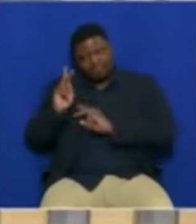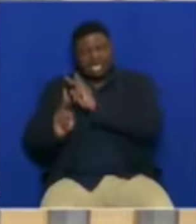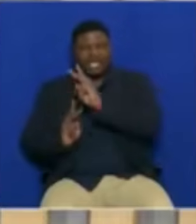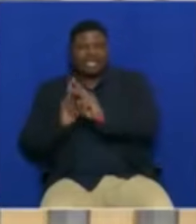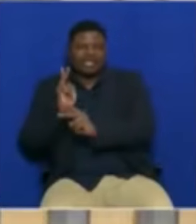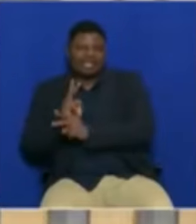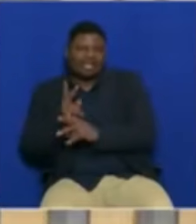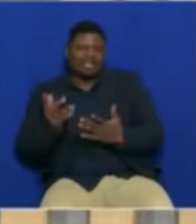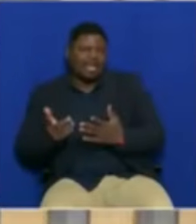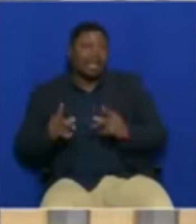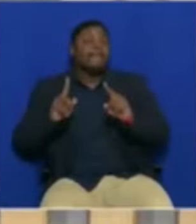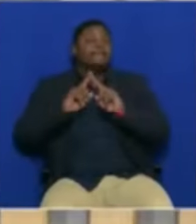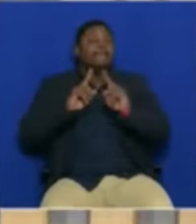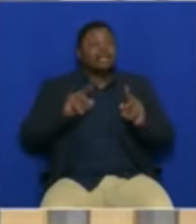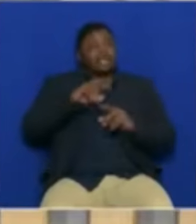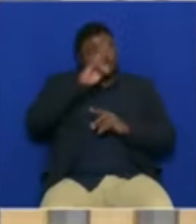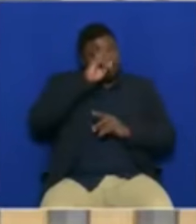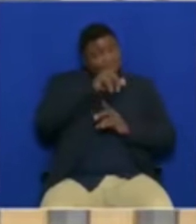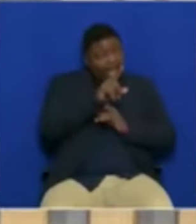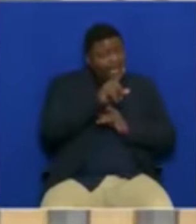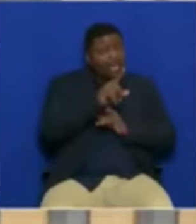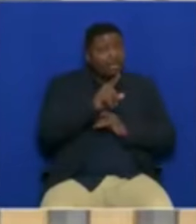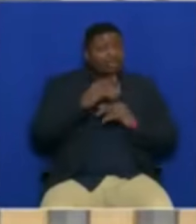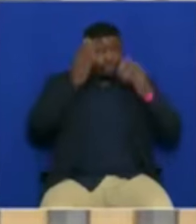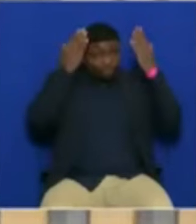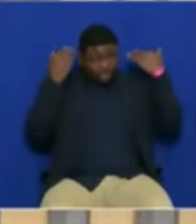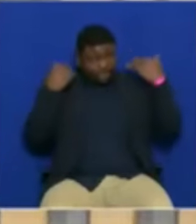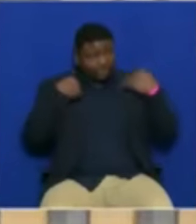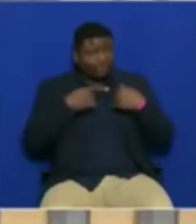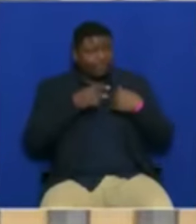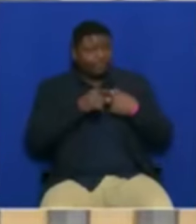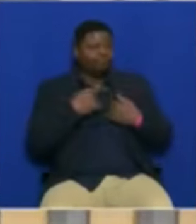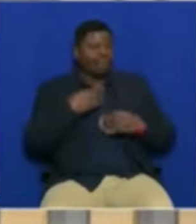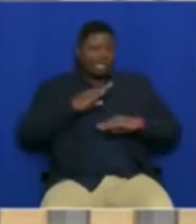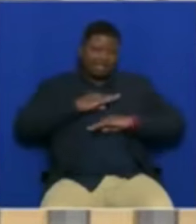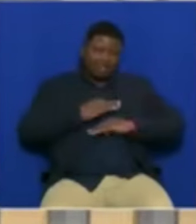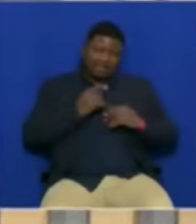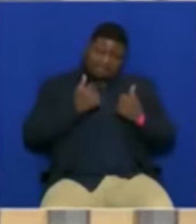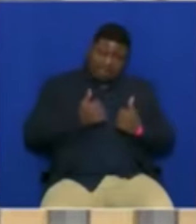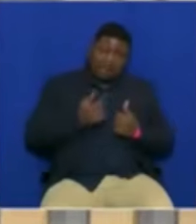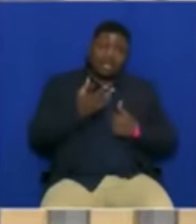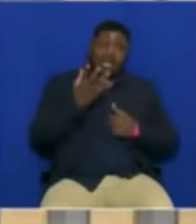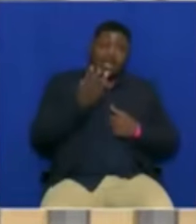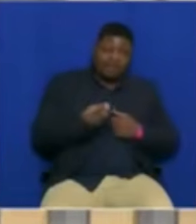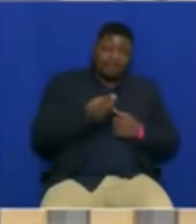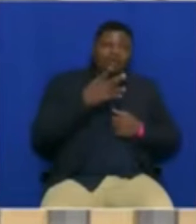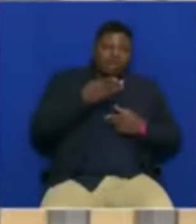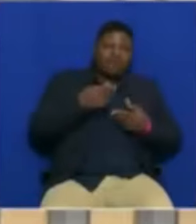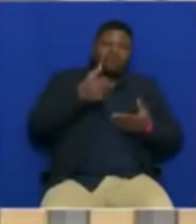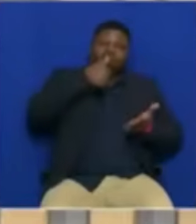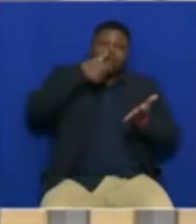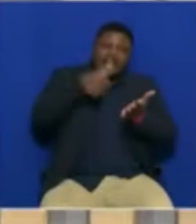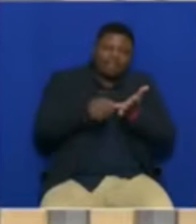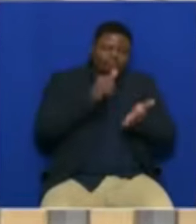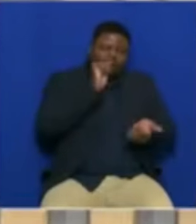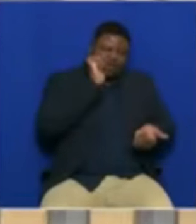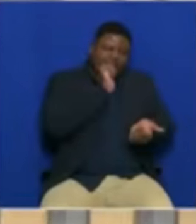are issued, a planning is done, and in most cases that what we do, Chair,